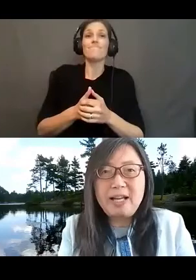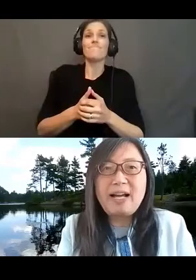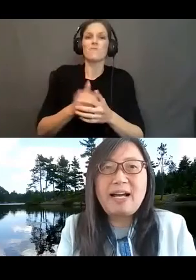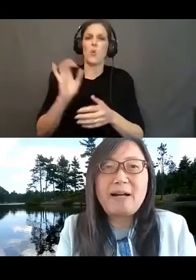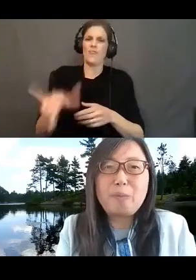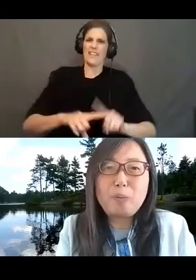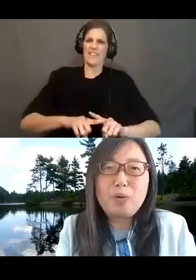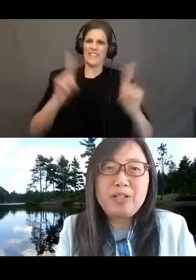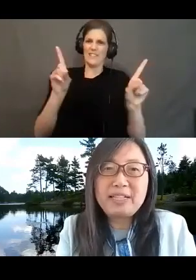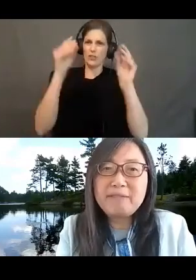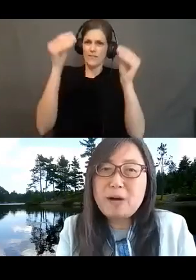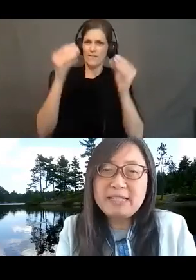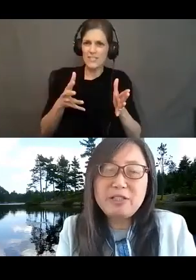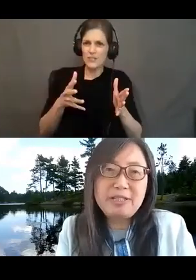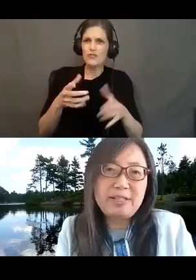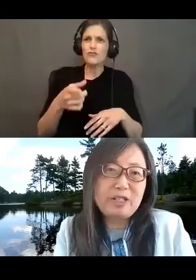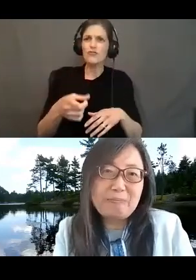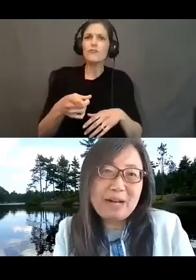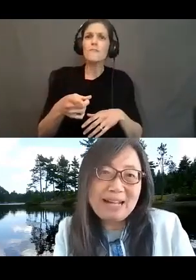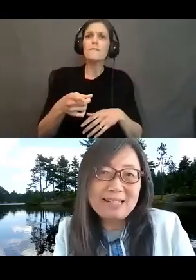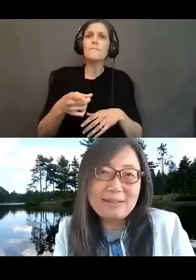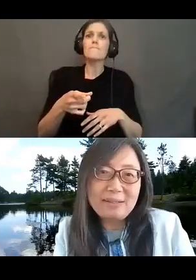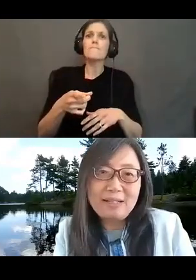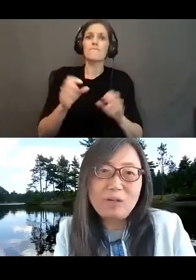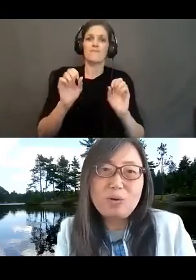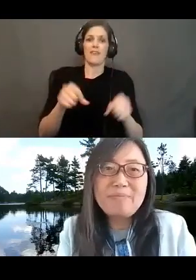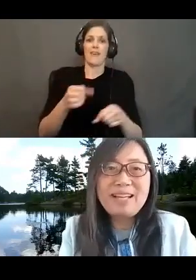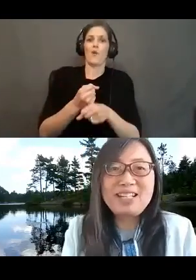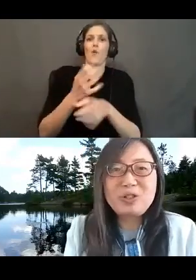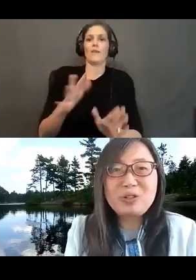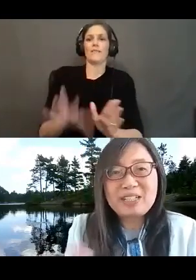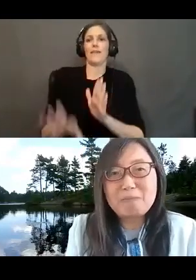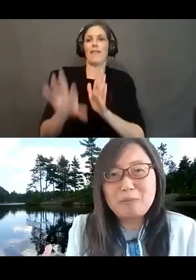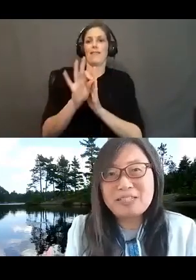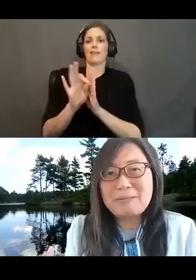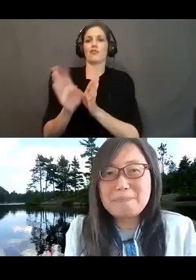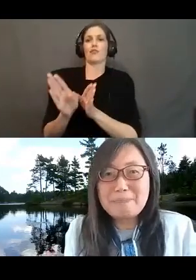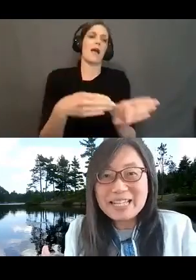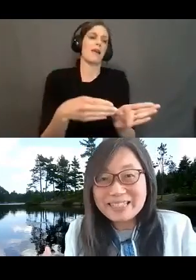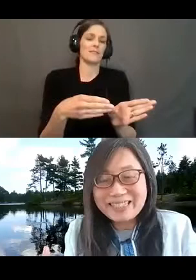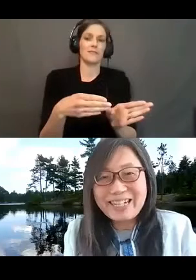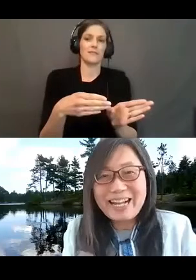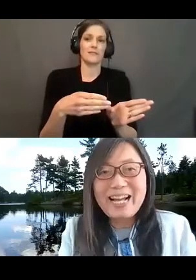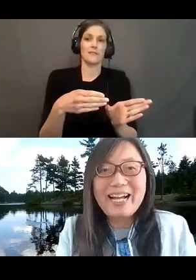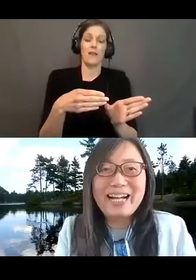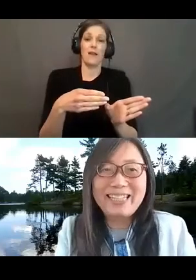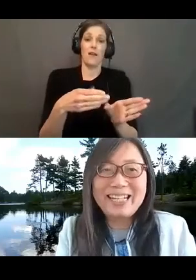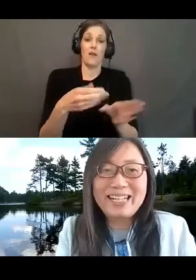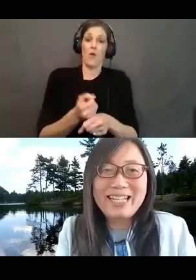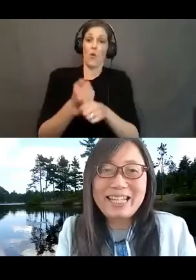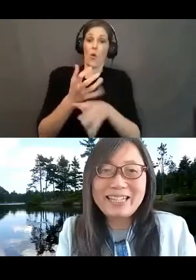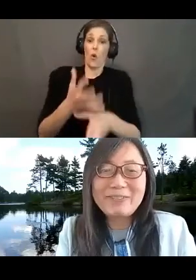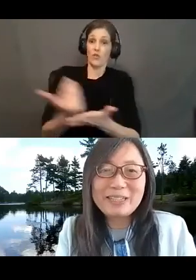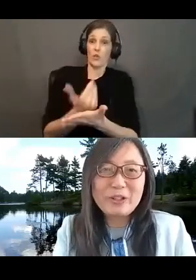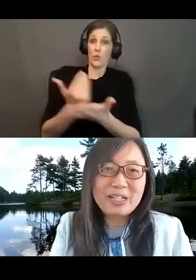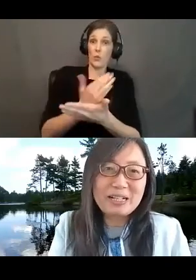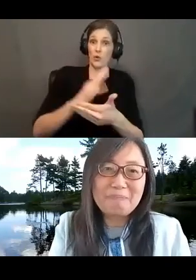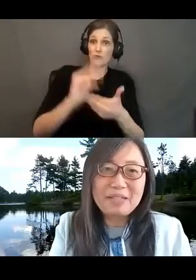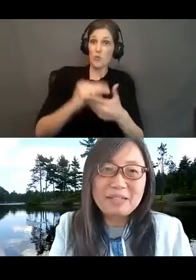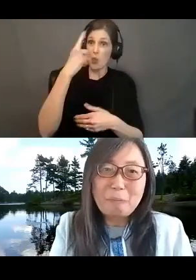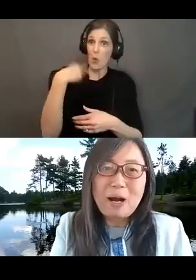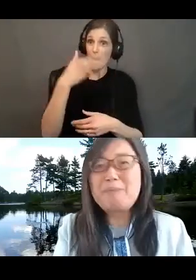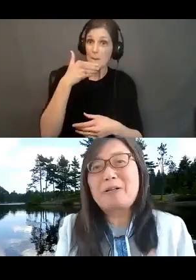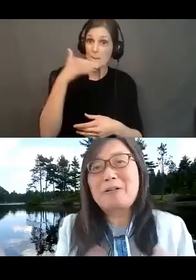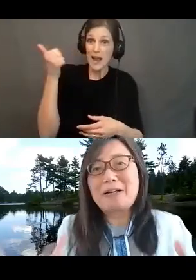difference would give rise to selection bias. It will make the new curriculum looks better than the current